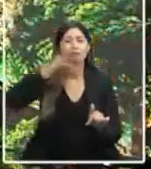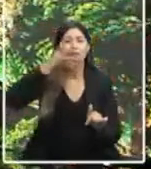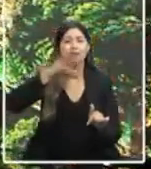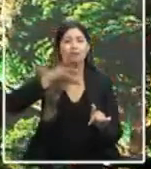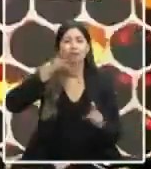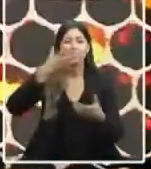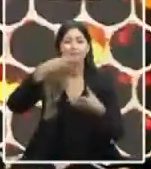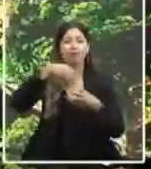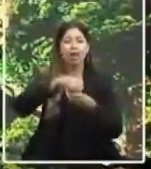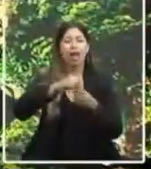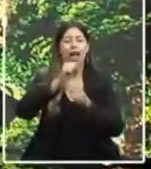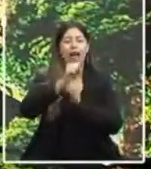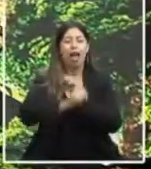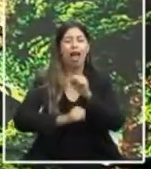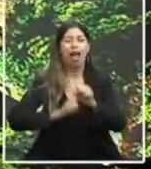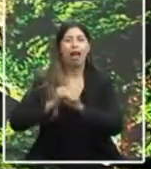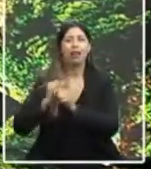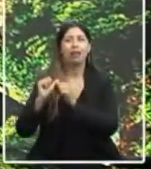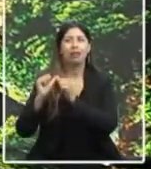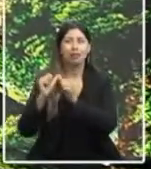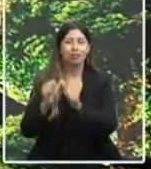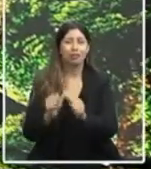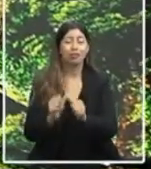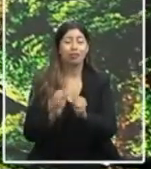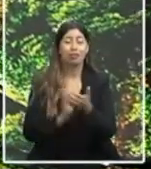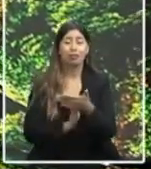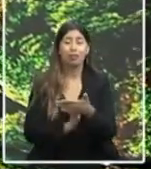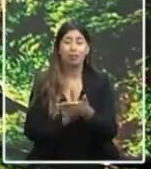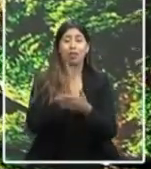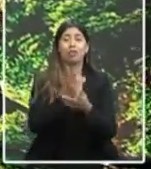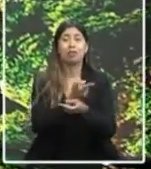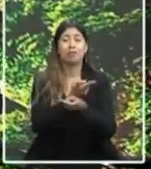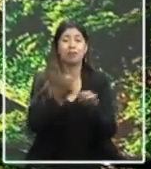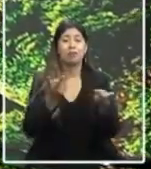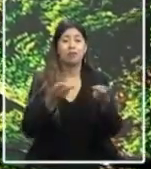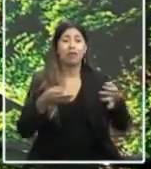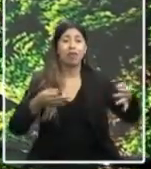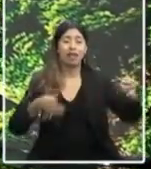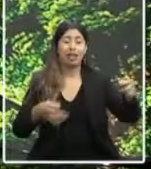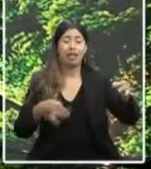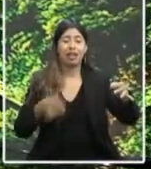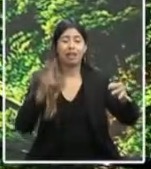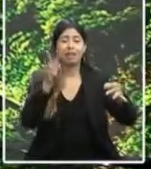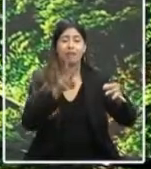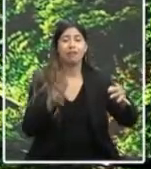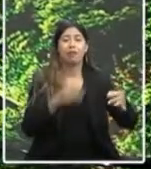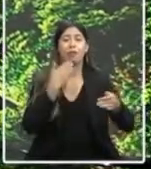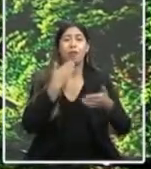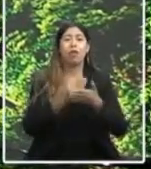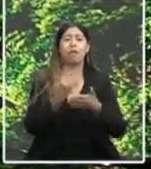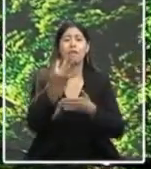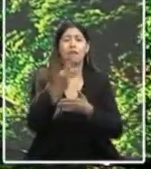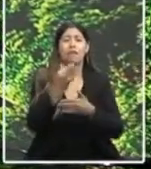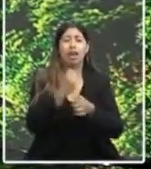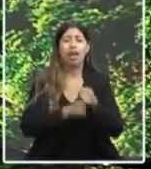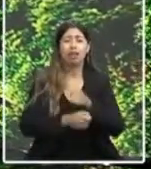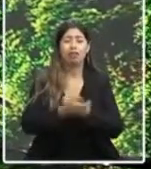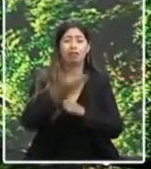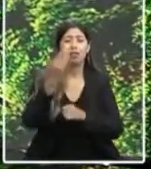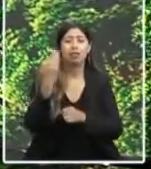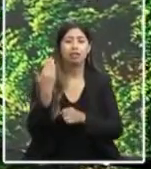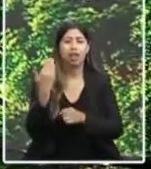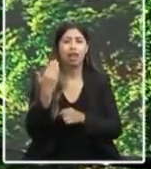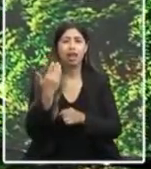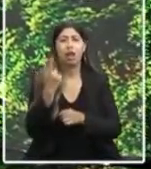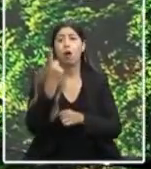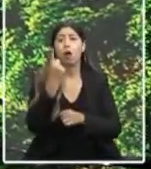was published in February, early February last year. So I've had about 11 months, let's say, okay? And